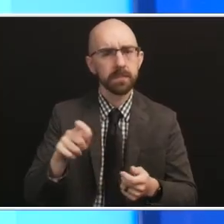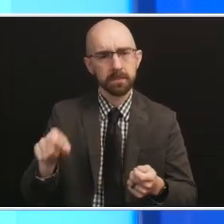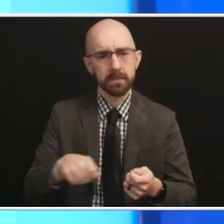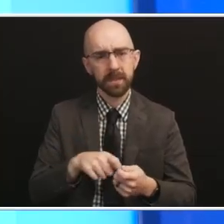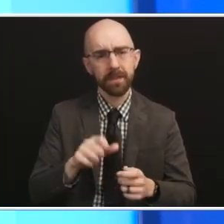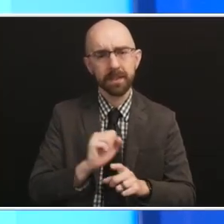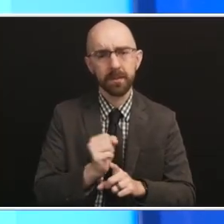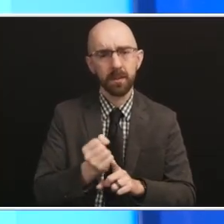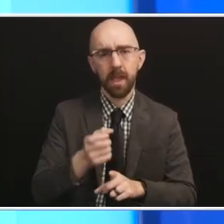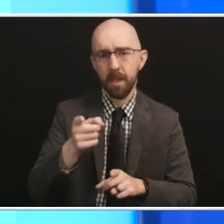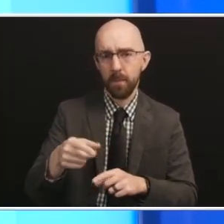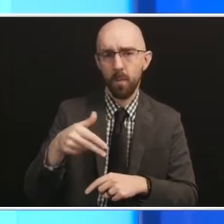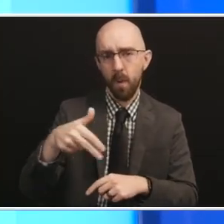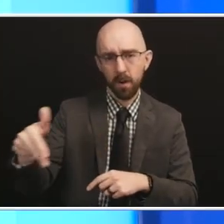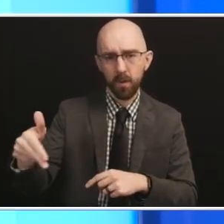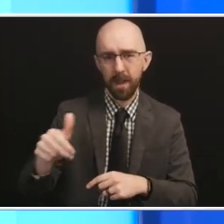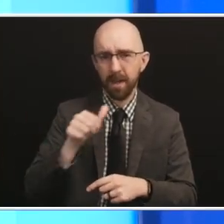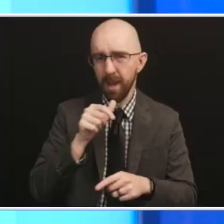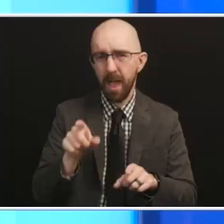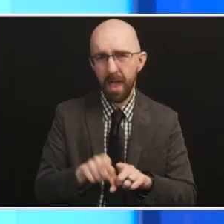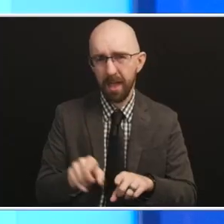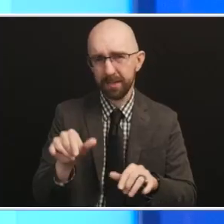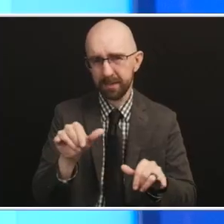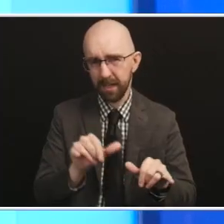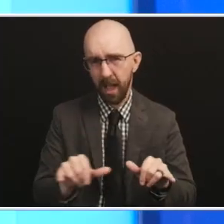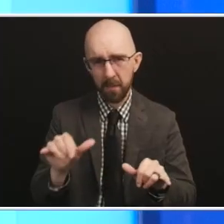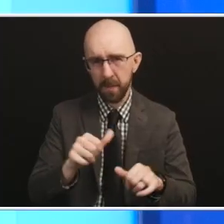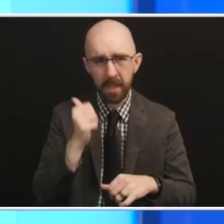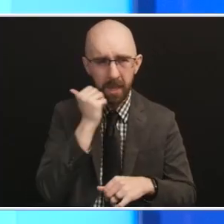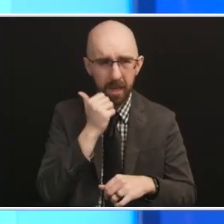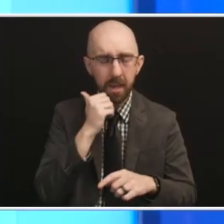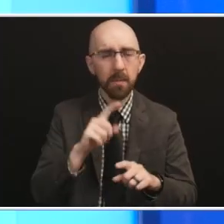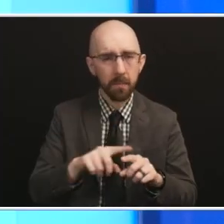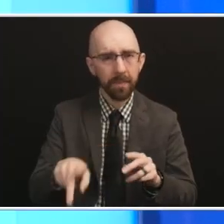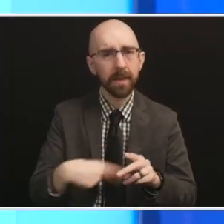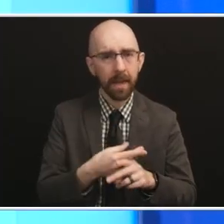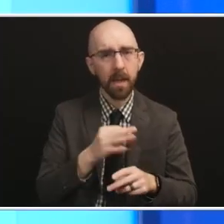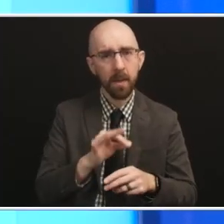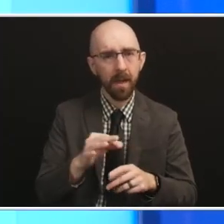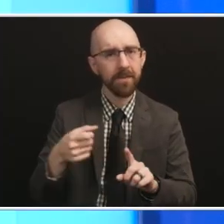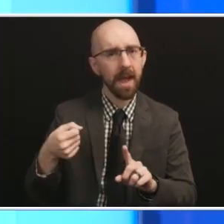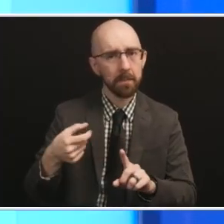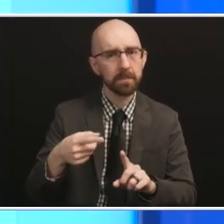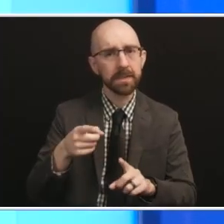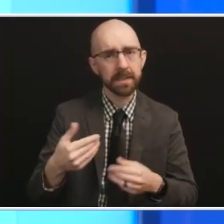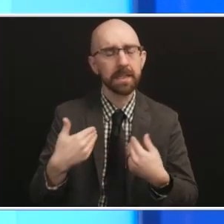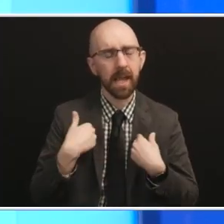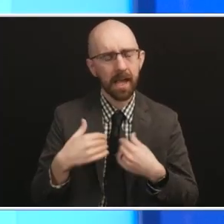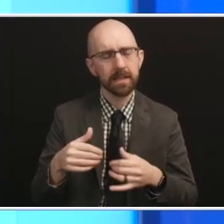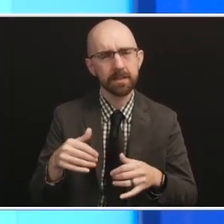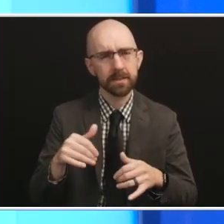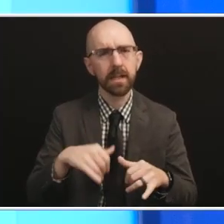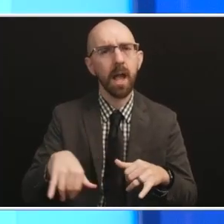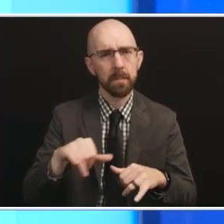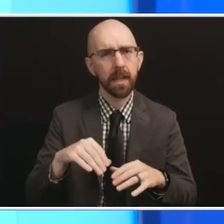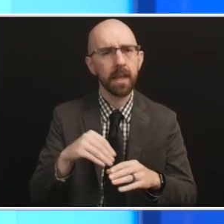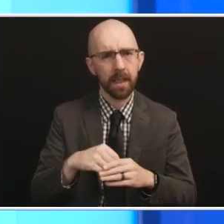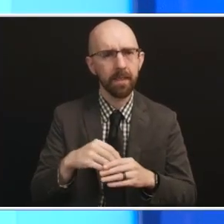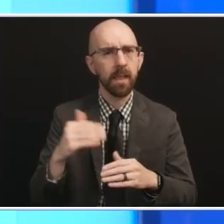walking away is maybe not as common, but the type of epilepsy that Brad has is one of the most common types of epilepsy in the adult